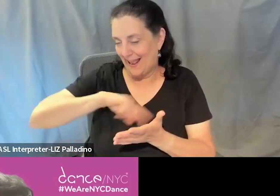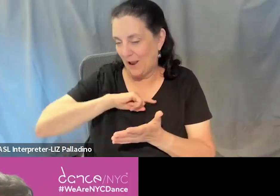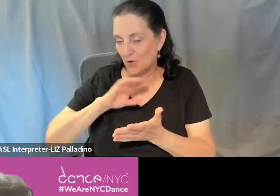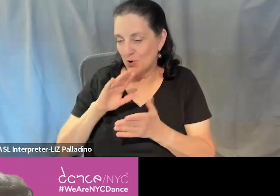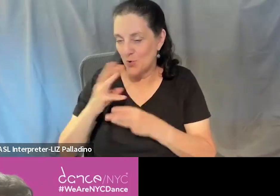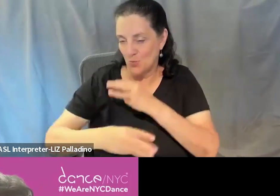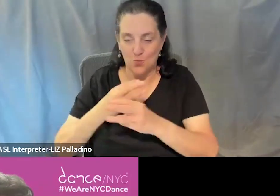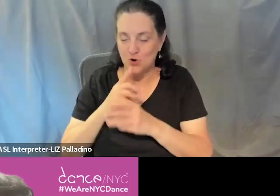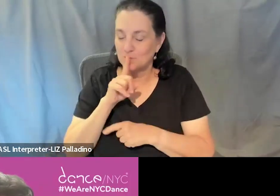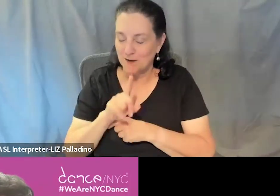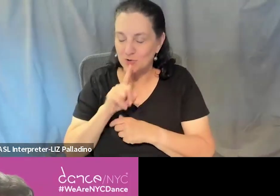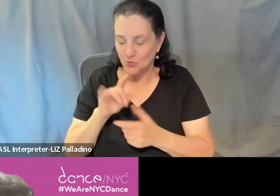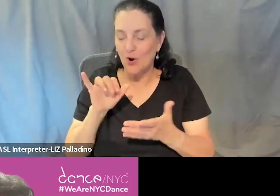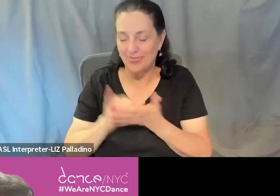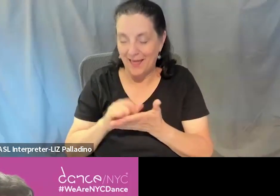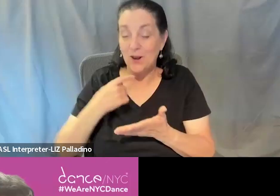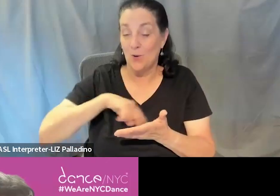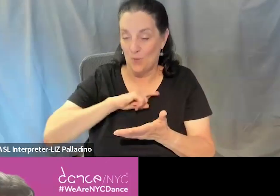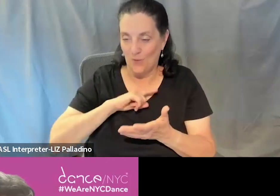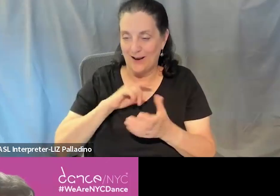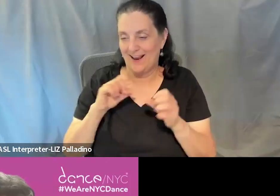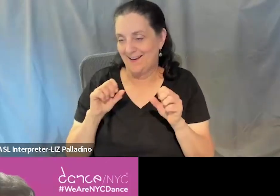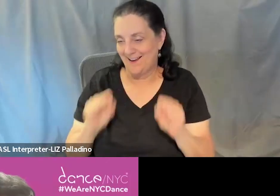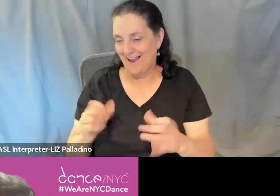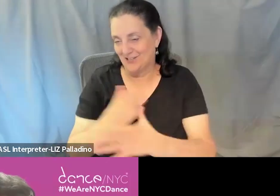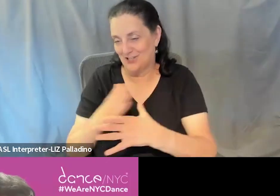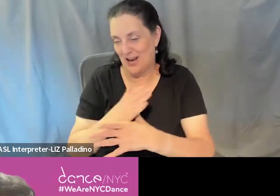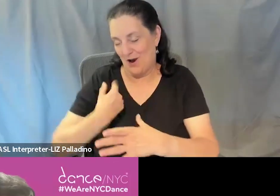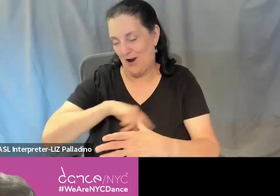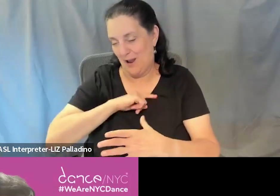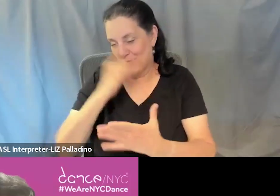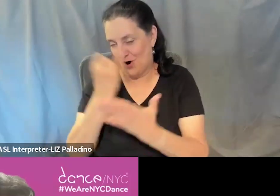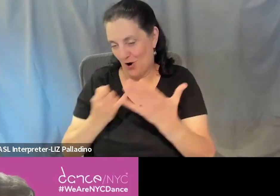if you can keep that as the background, it all gets a little less scary.